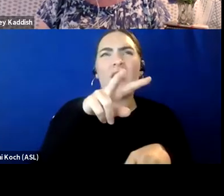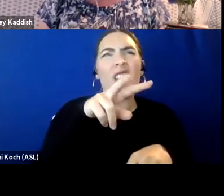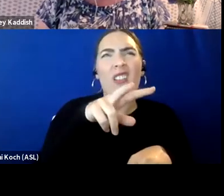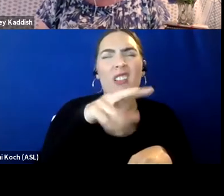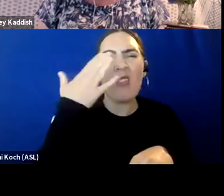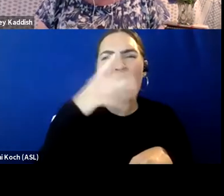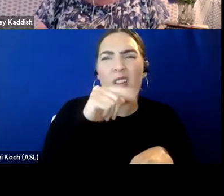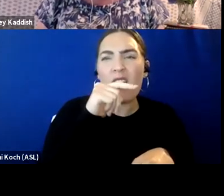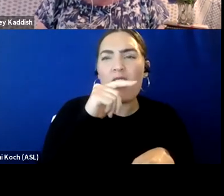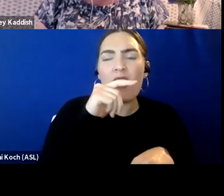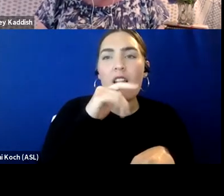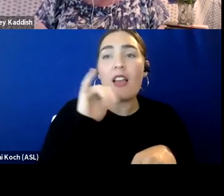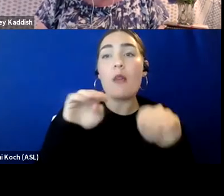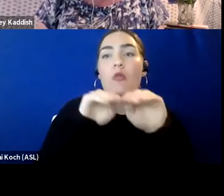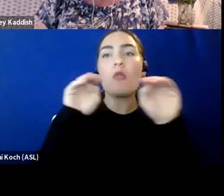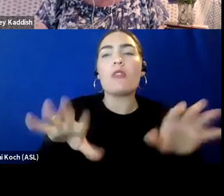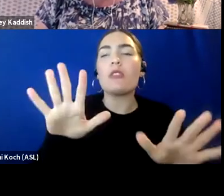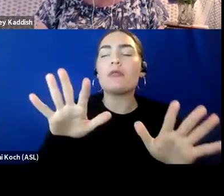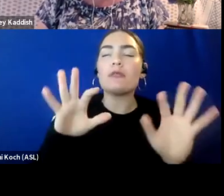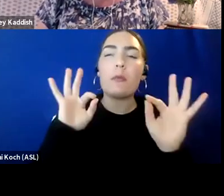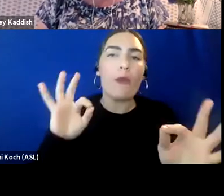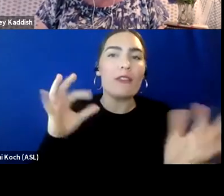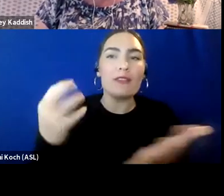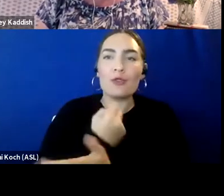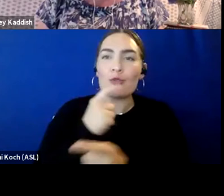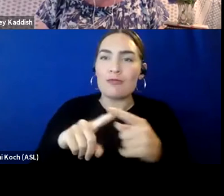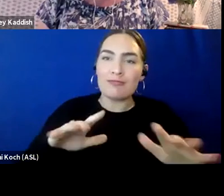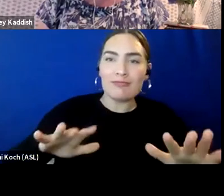the museum felt like a wonderful place to explore all of these things.